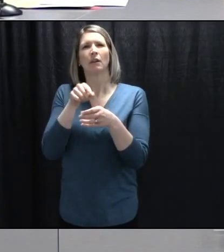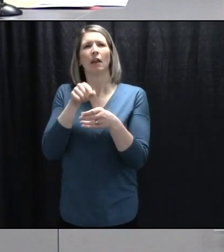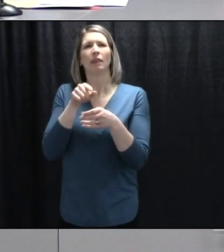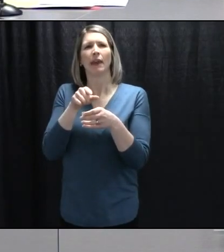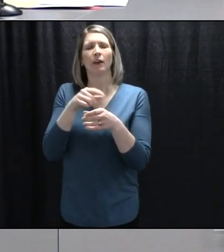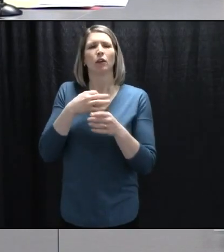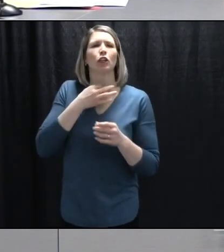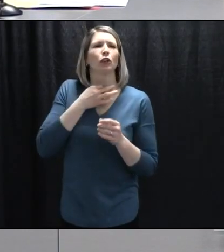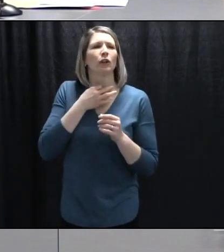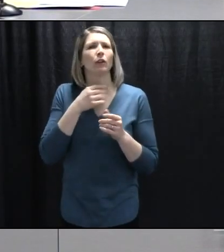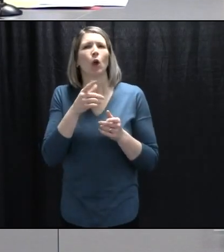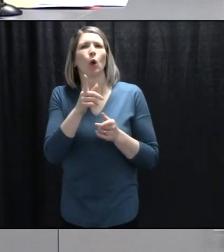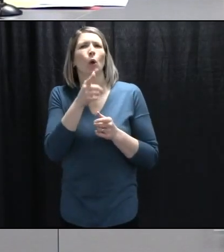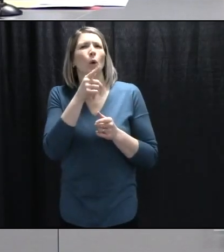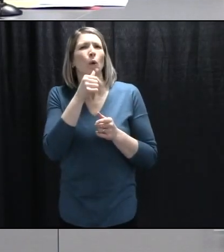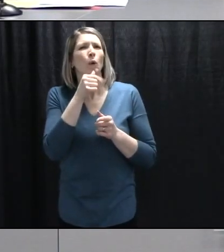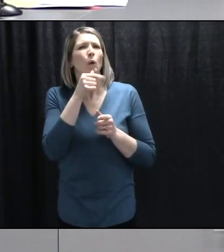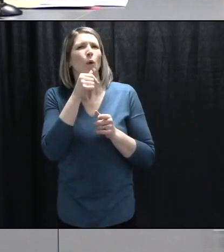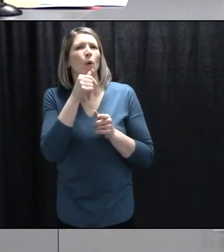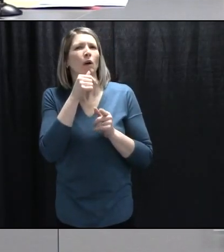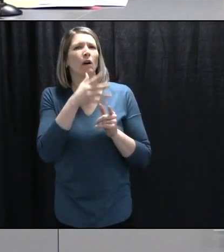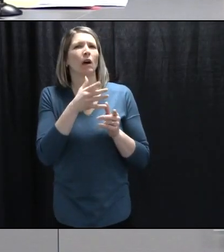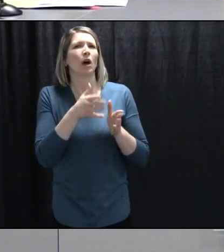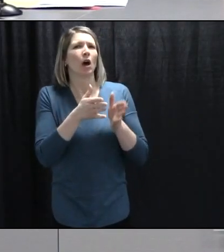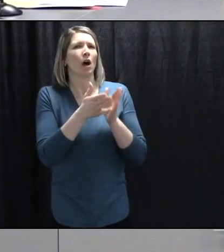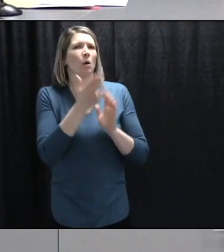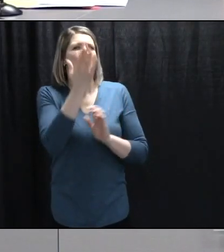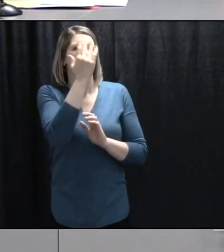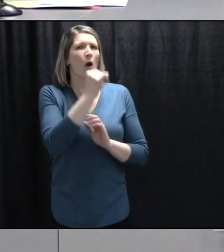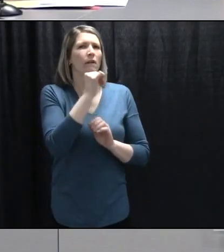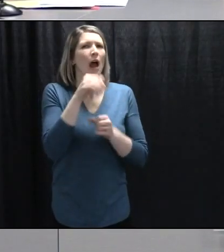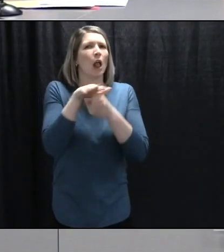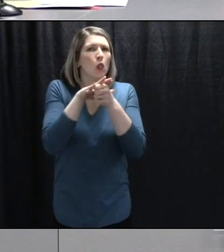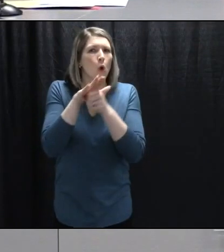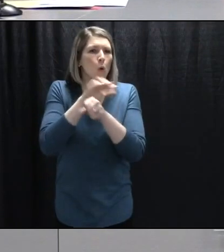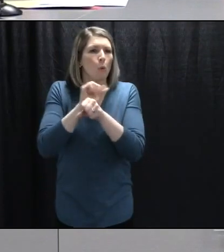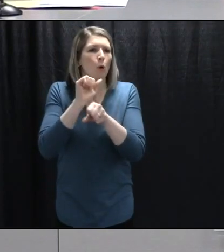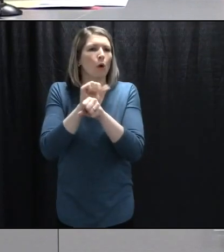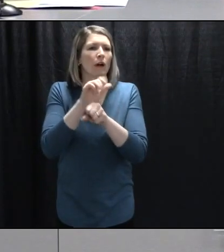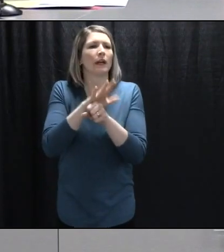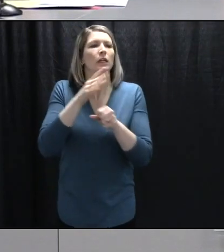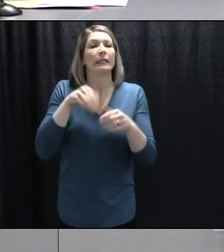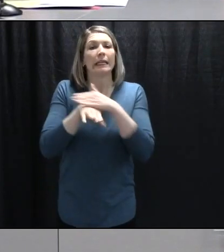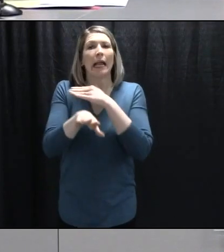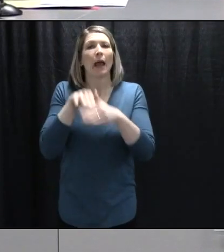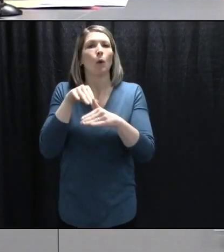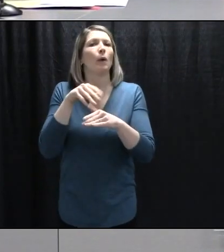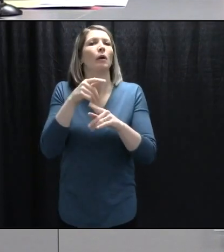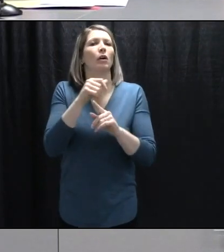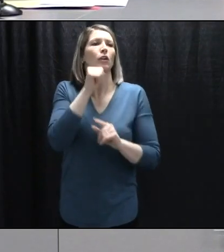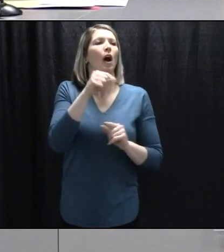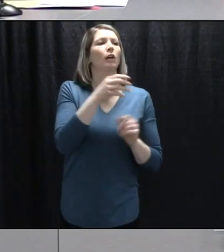done locally. Is it some kind of a loophole having to do with maintaining separation?